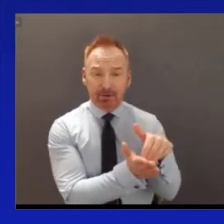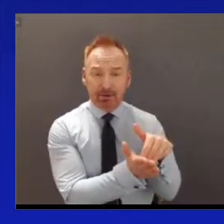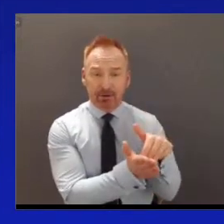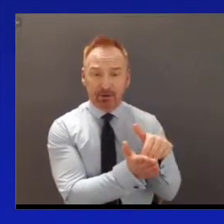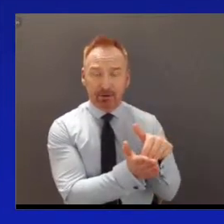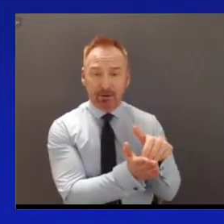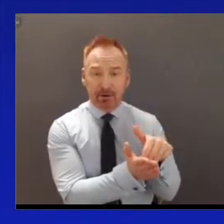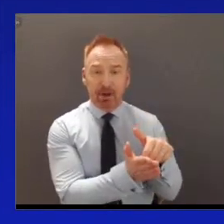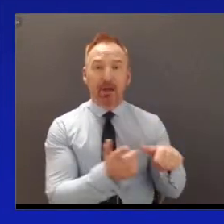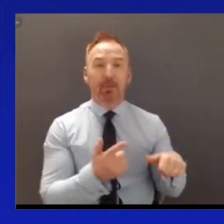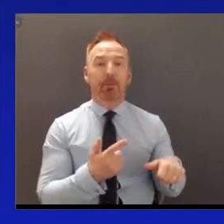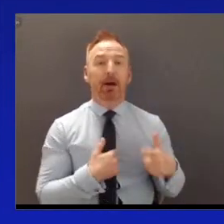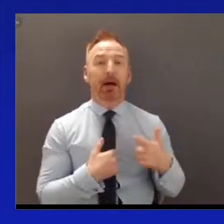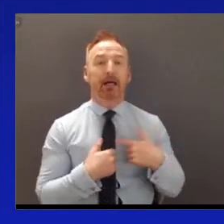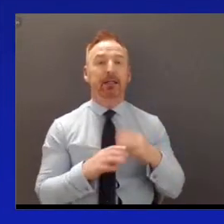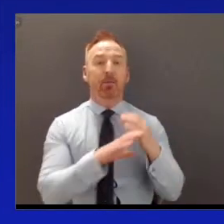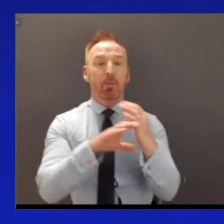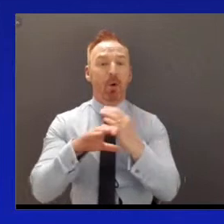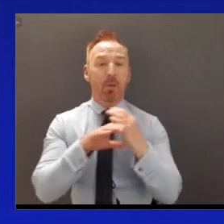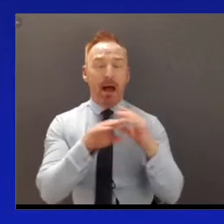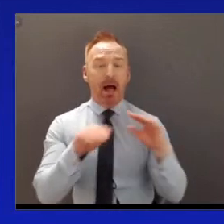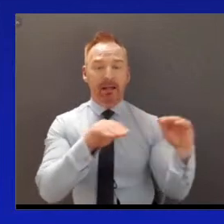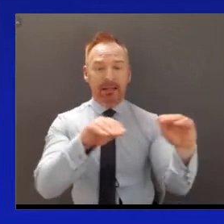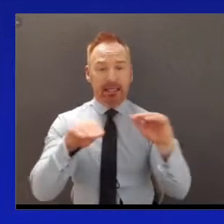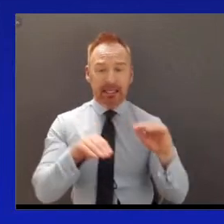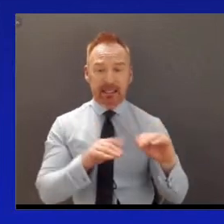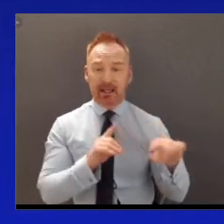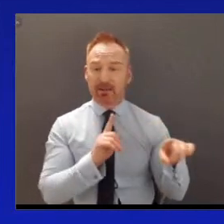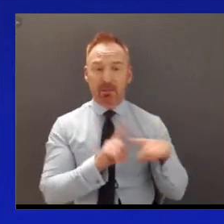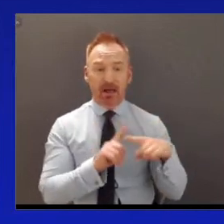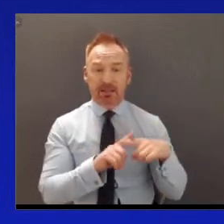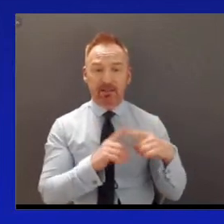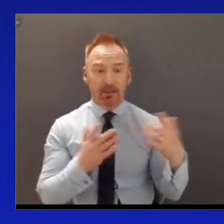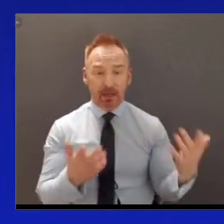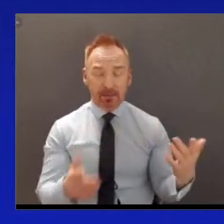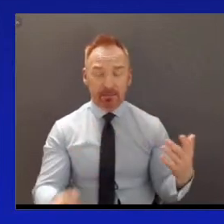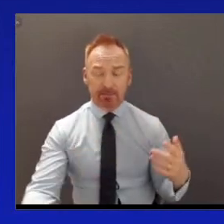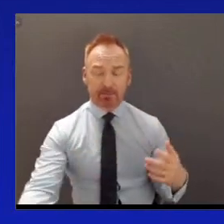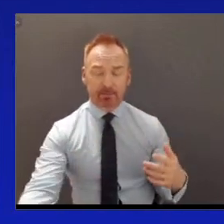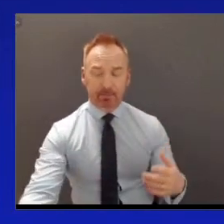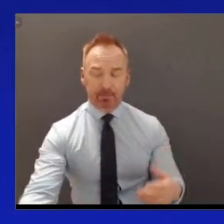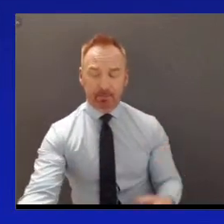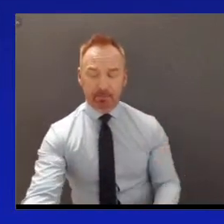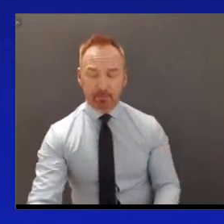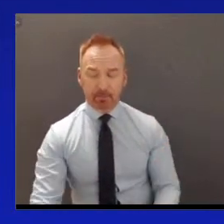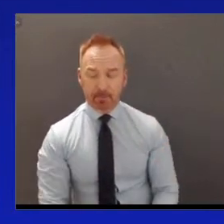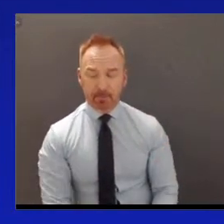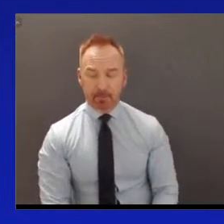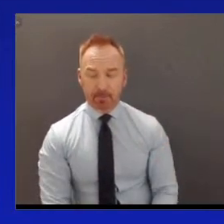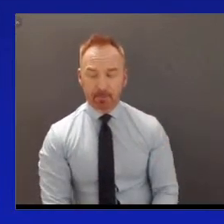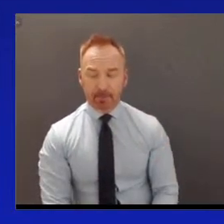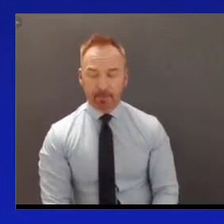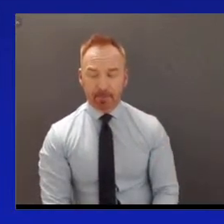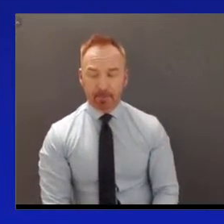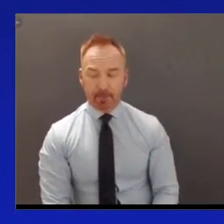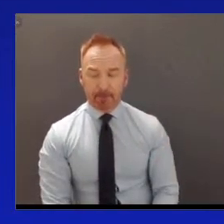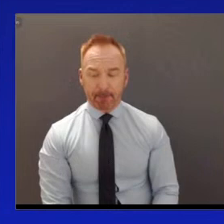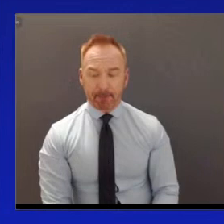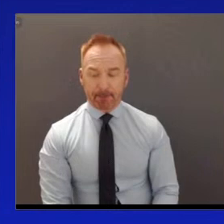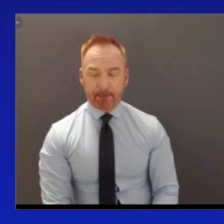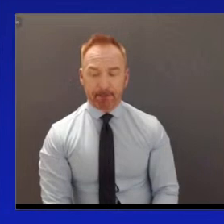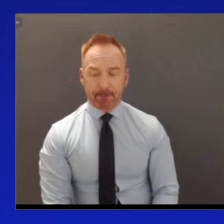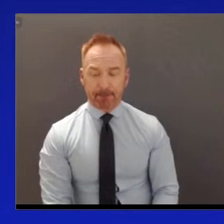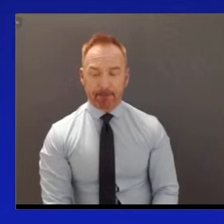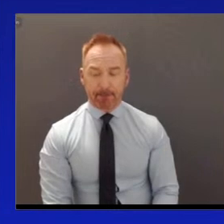mobile clinics, the advantage of mobile clinics is that provincial regulation for the creation of a site is very